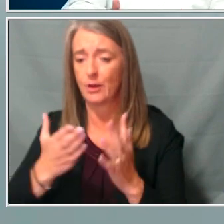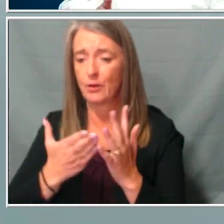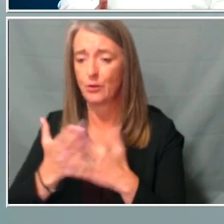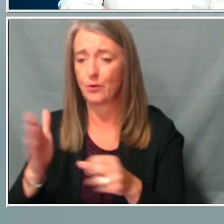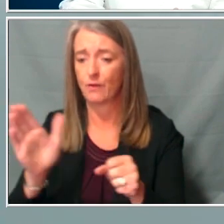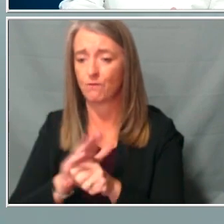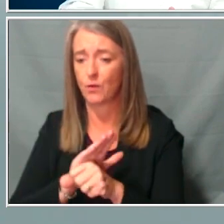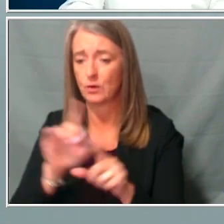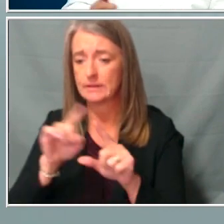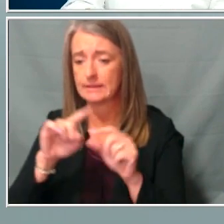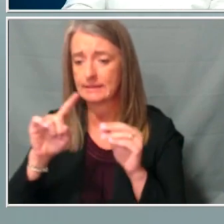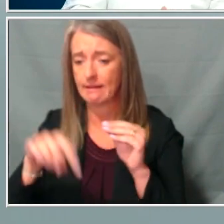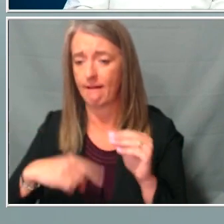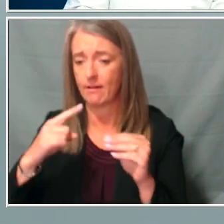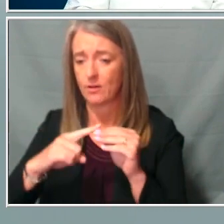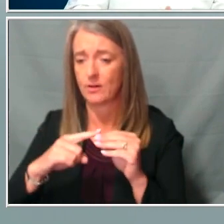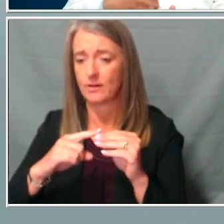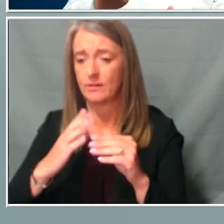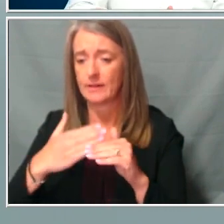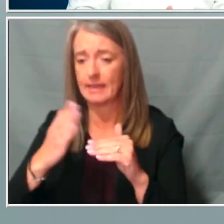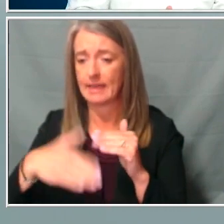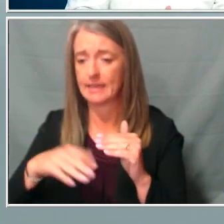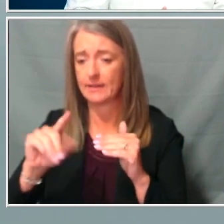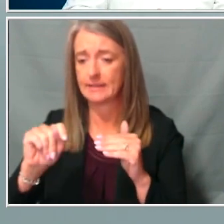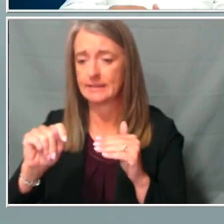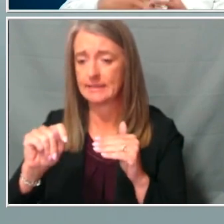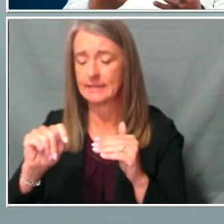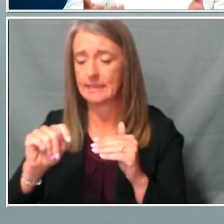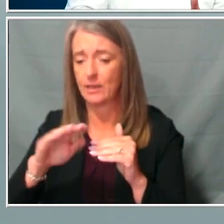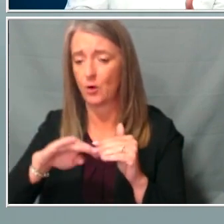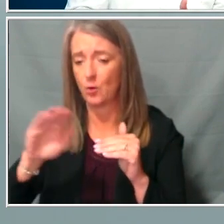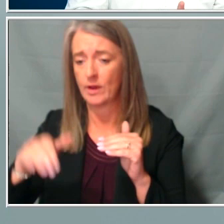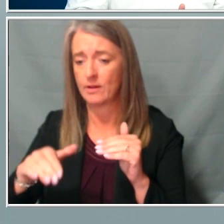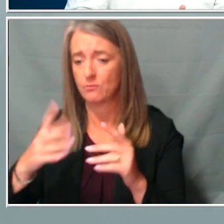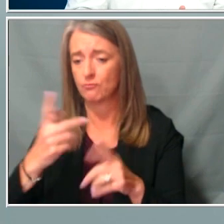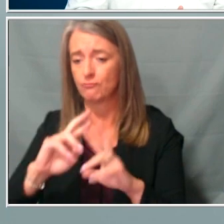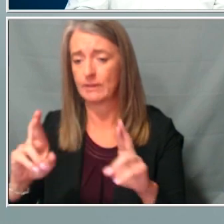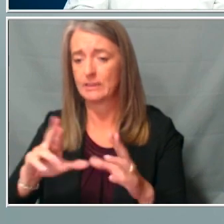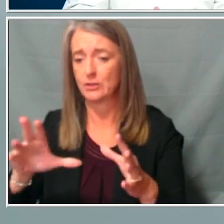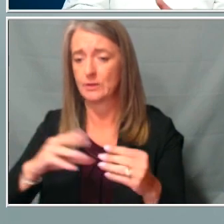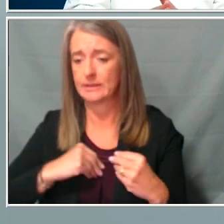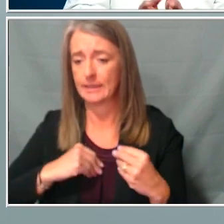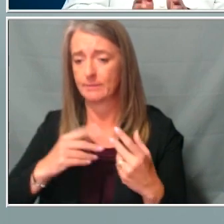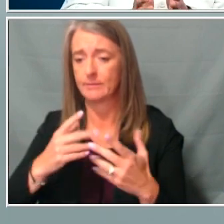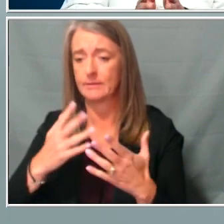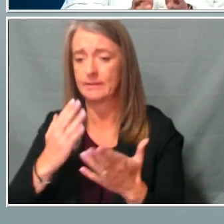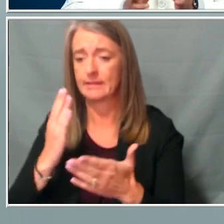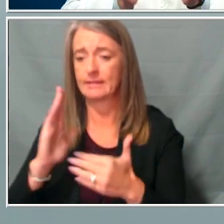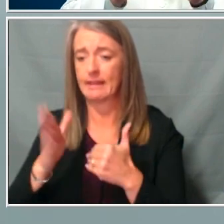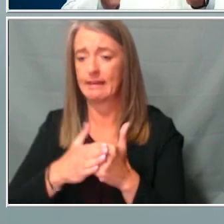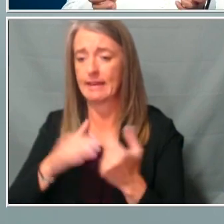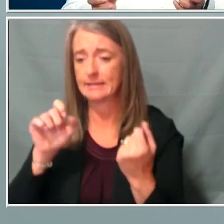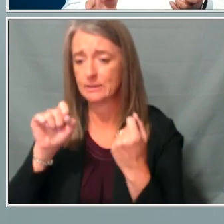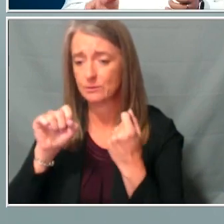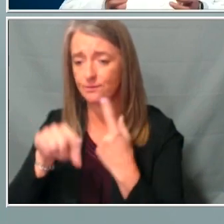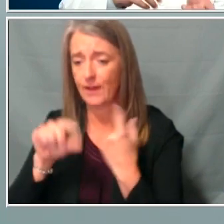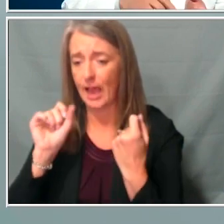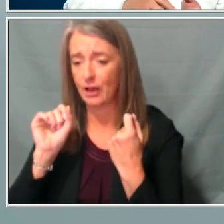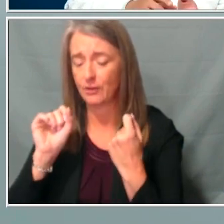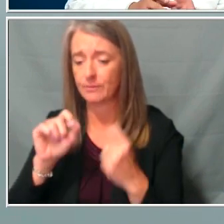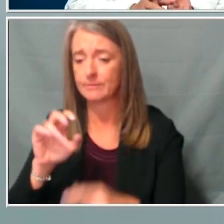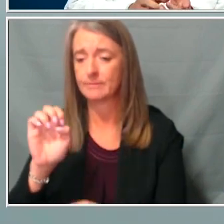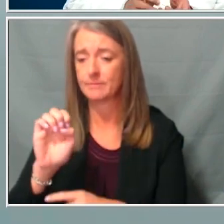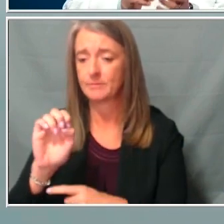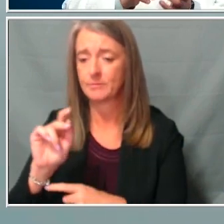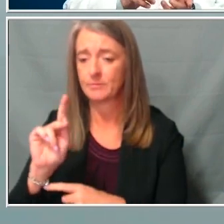cycle. At the end of the T wave, it's ready to accept that next impulse and essentially fire, okay? So this EKG will